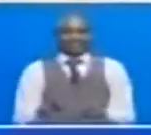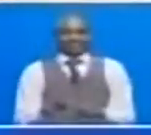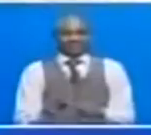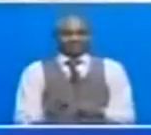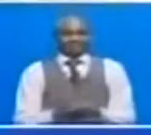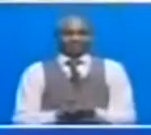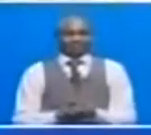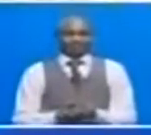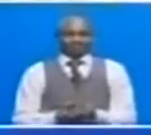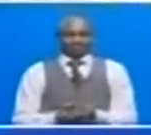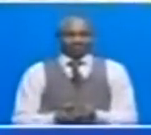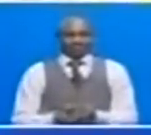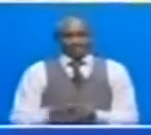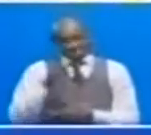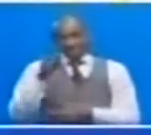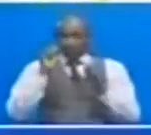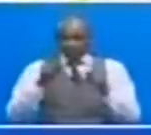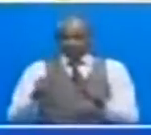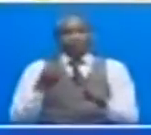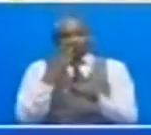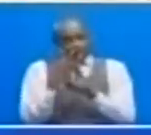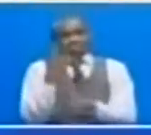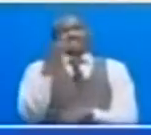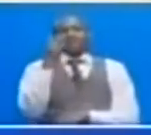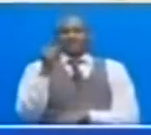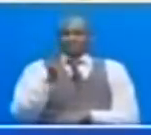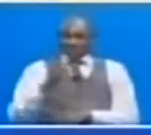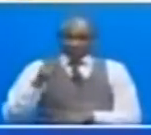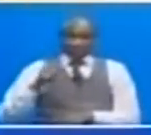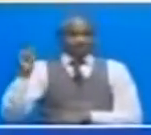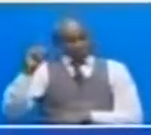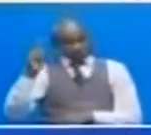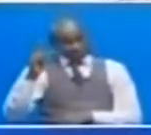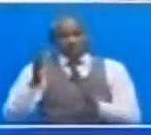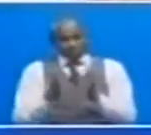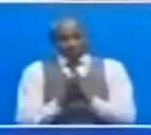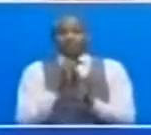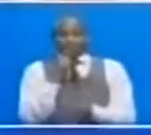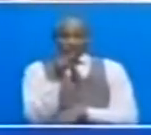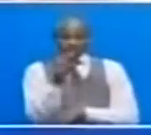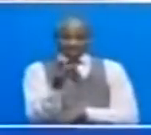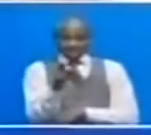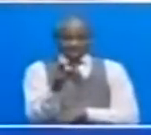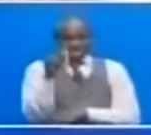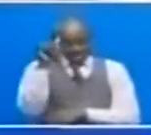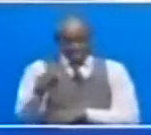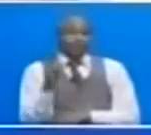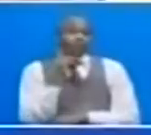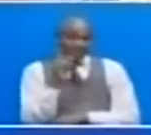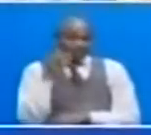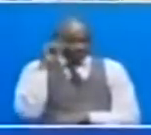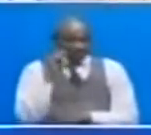infrastructure. Approximately, it will take you 45 minutes to fly from Nairobi to Moi International Airport here in